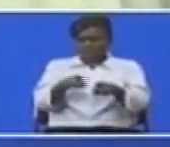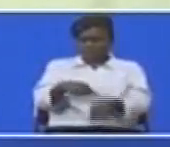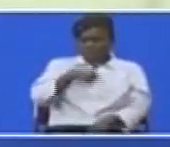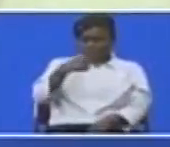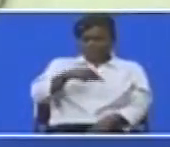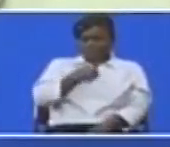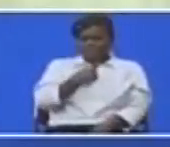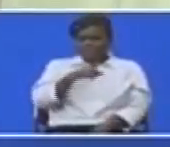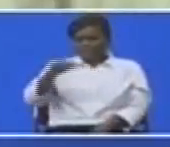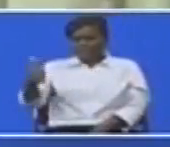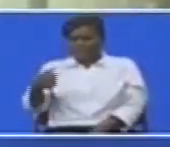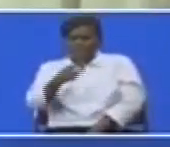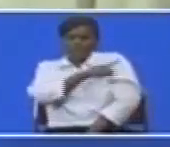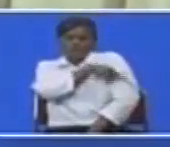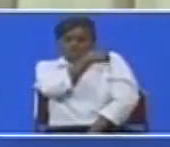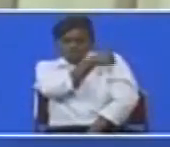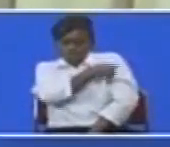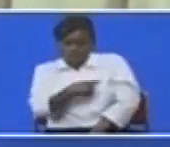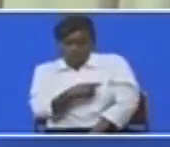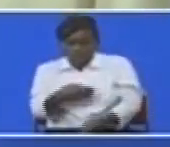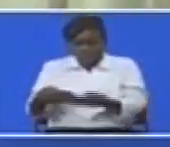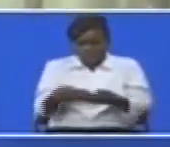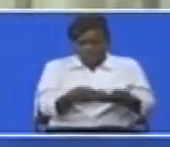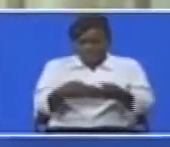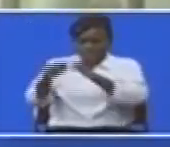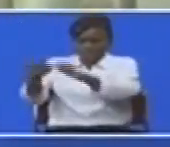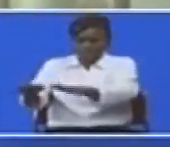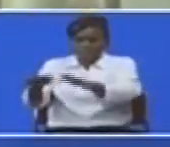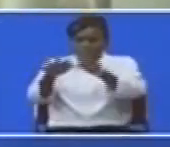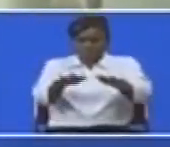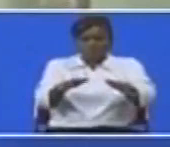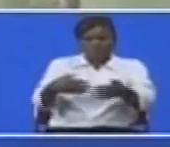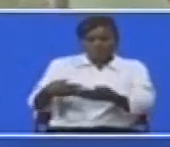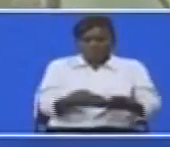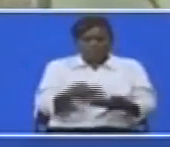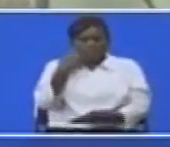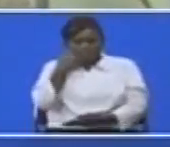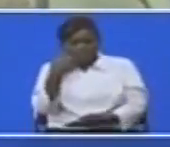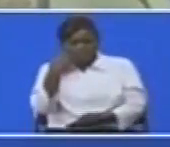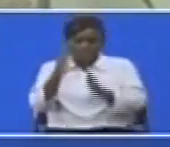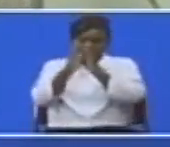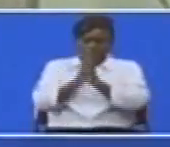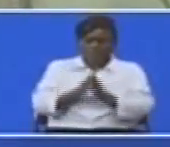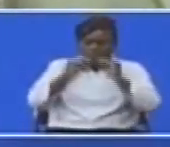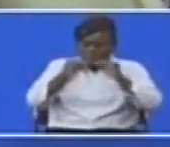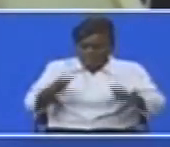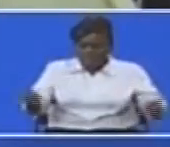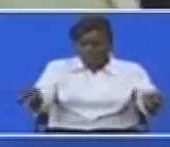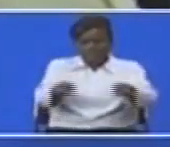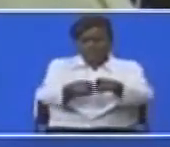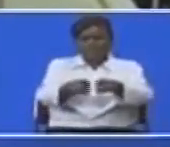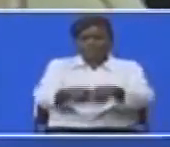to a pediatric hospital in Bangui, where he laid his hands on ailing children, praying for and blessing them.